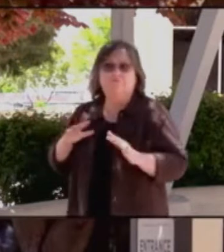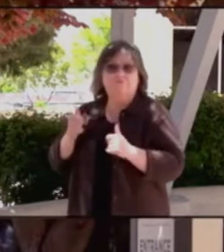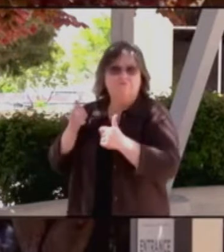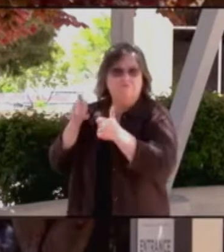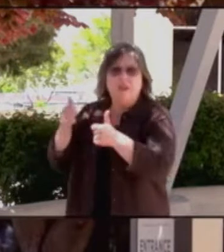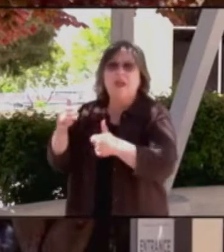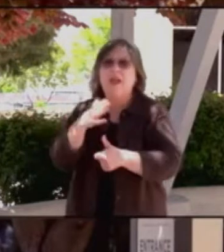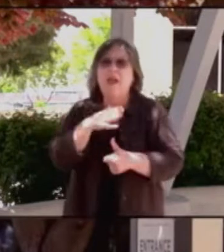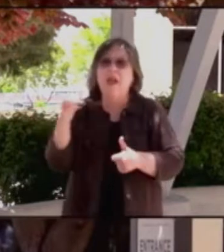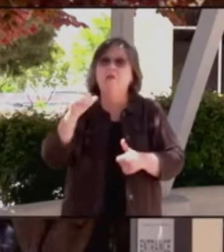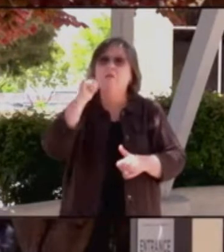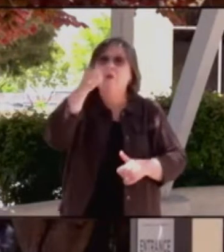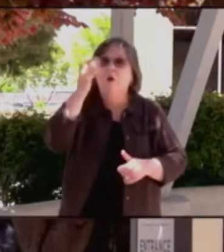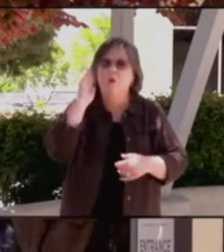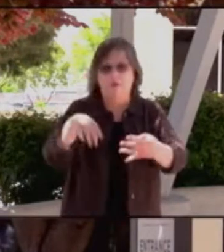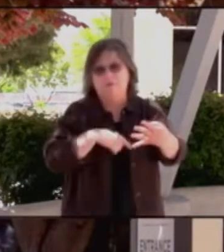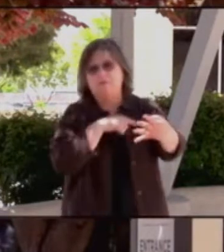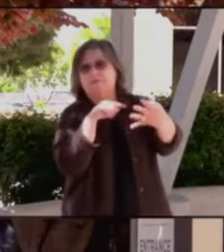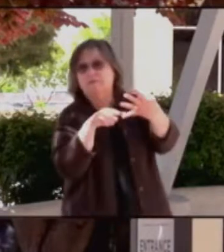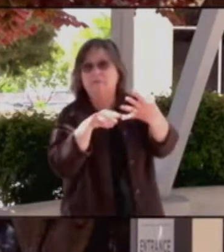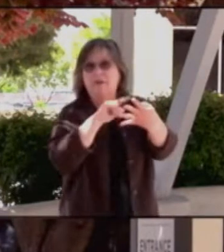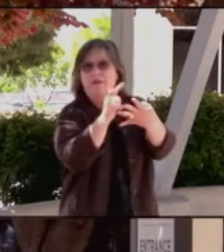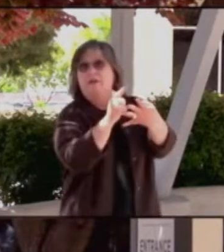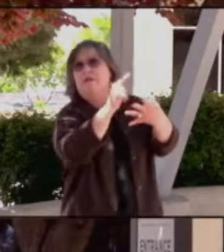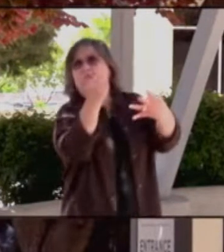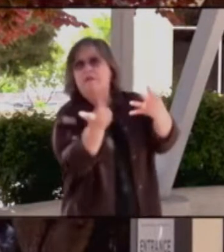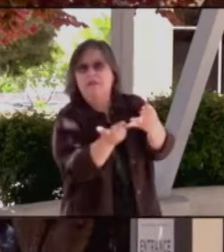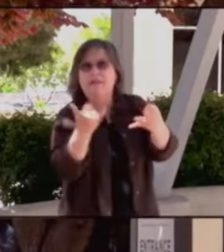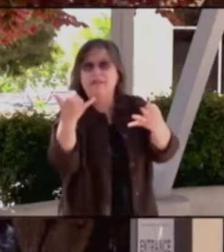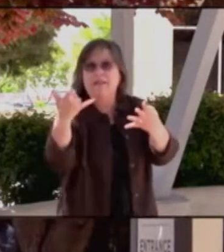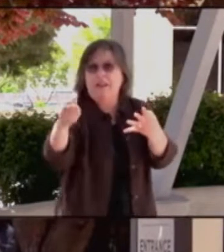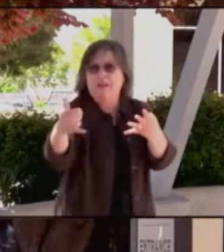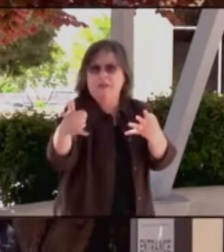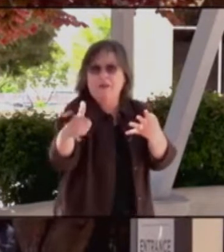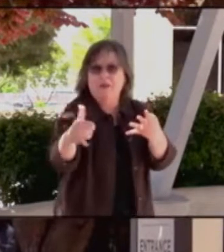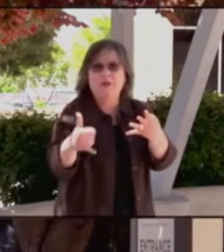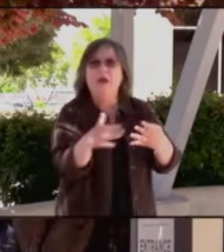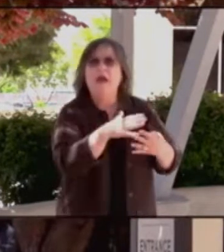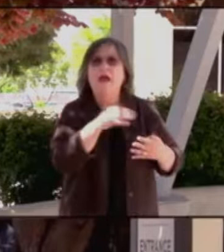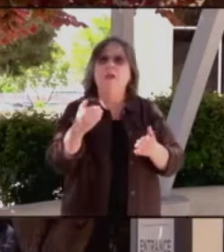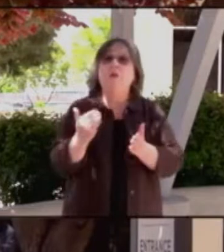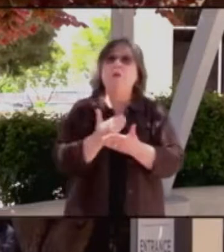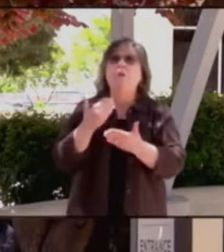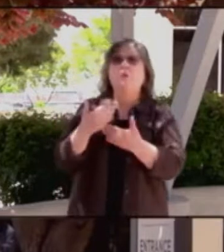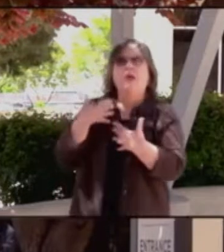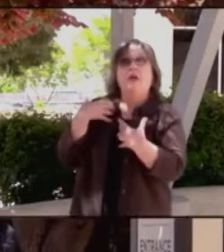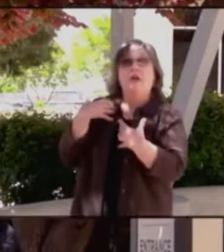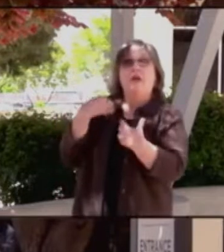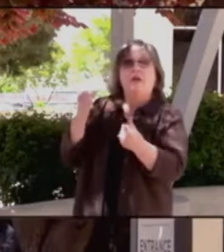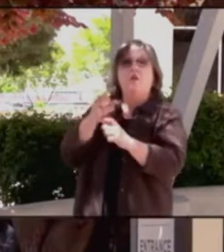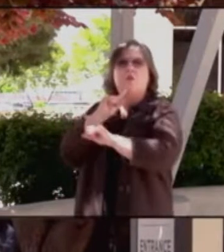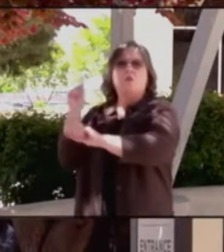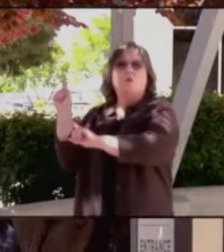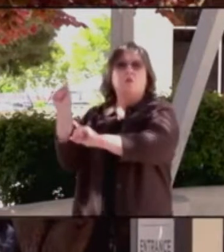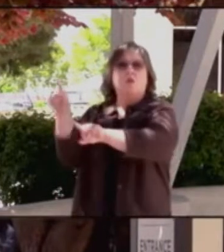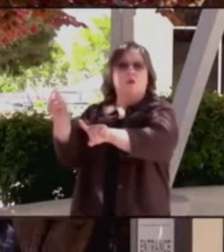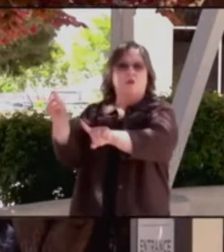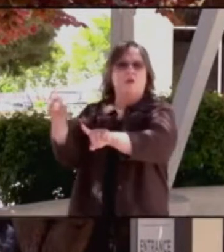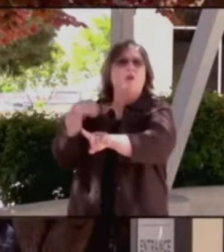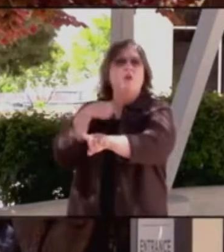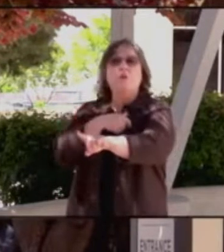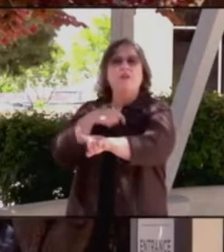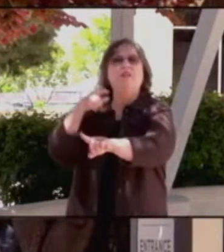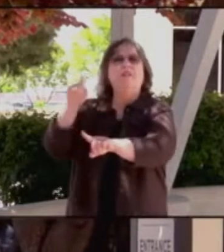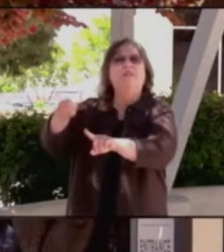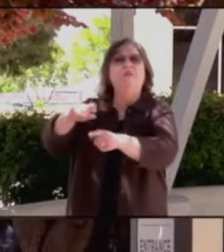health officer order to reflect what is needed now at this moment in the pandemic. To start, I'm going to turn it over to